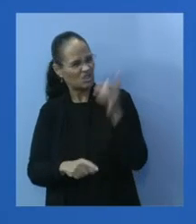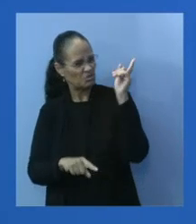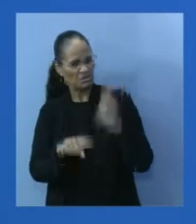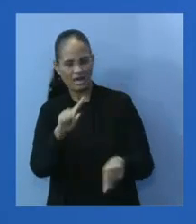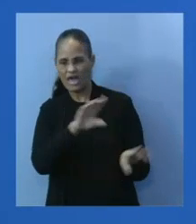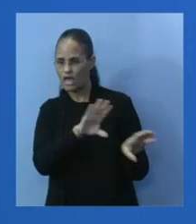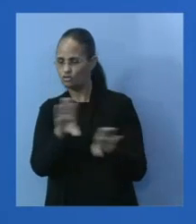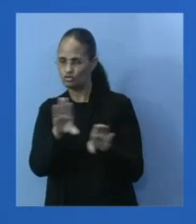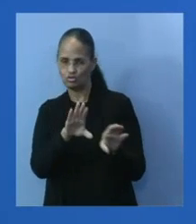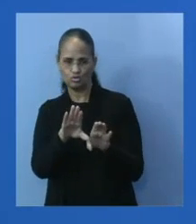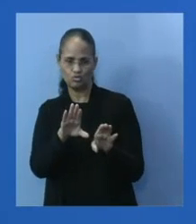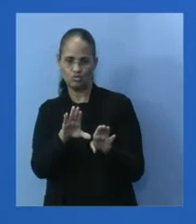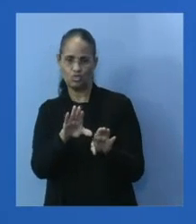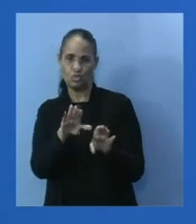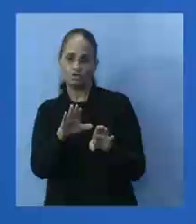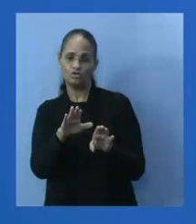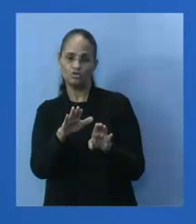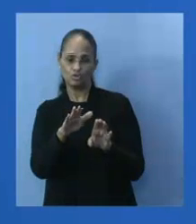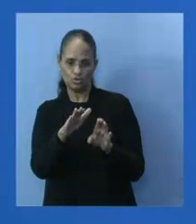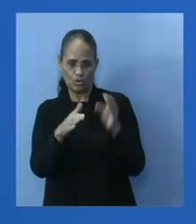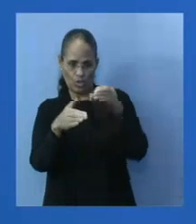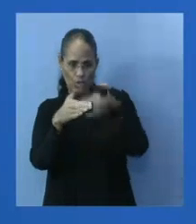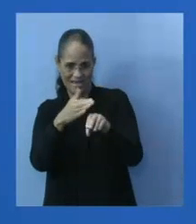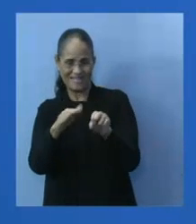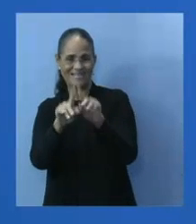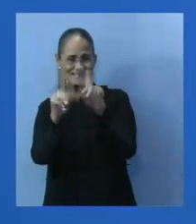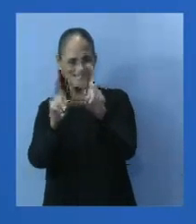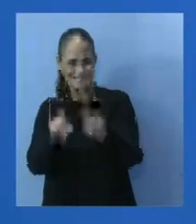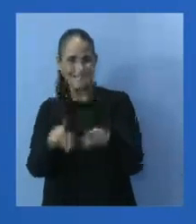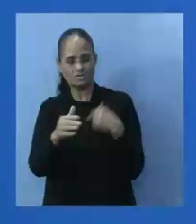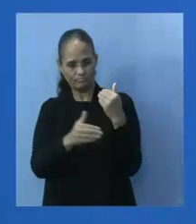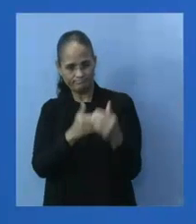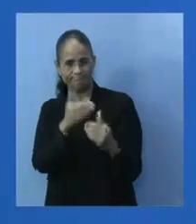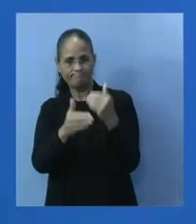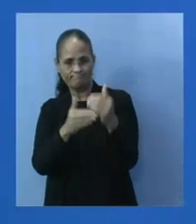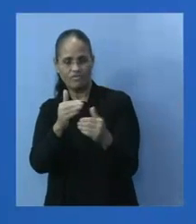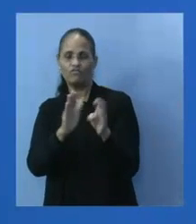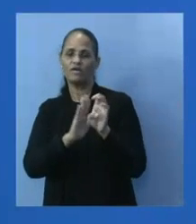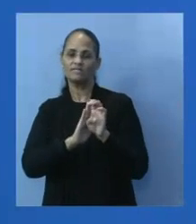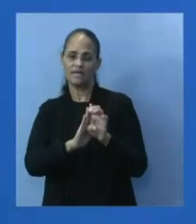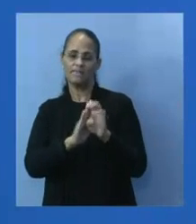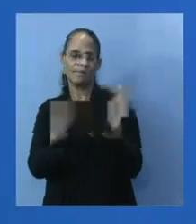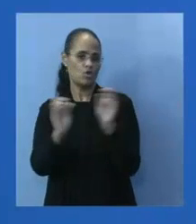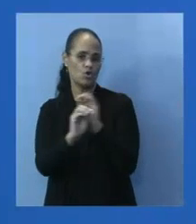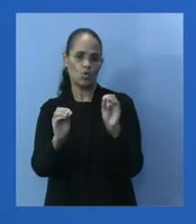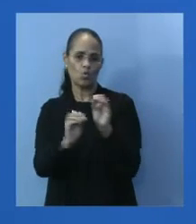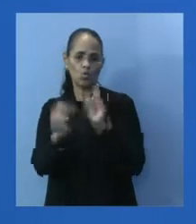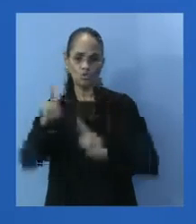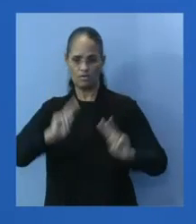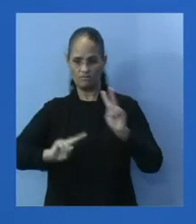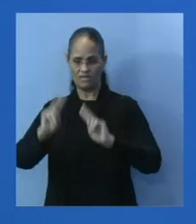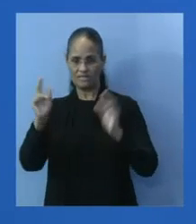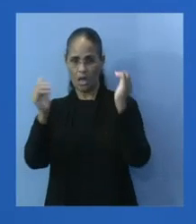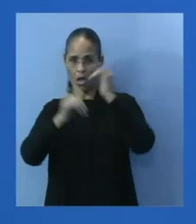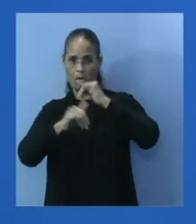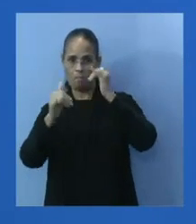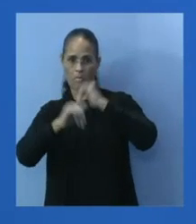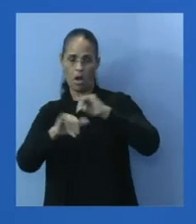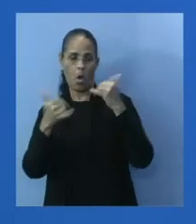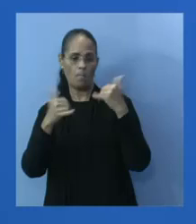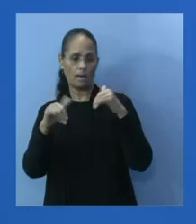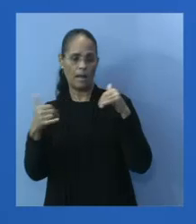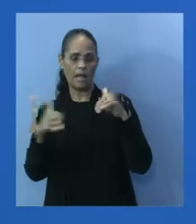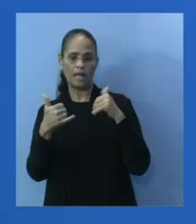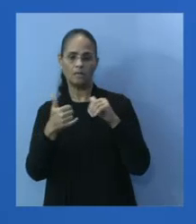do until they are further into their testing regime. For example, no one should be visiting a bar or playing a